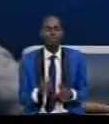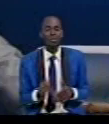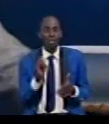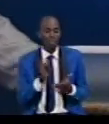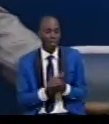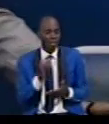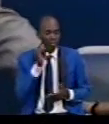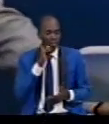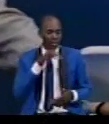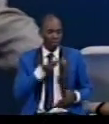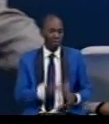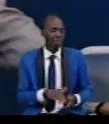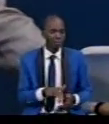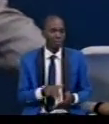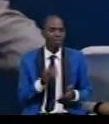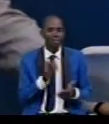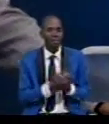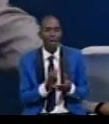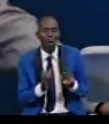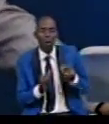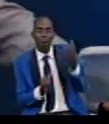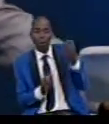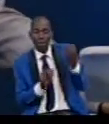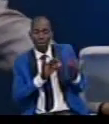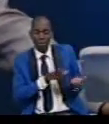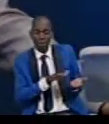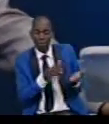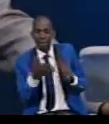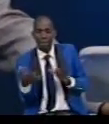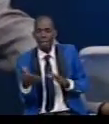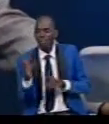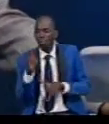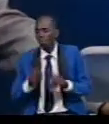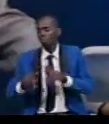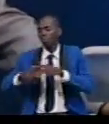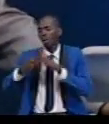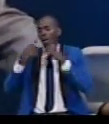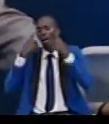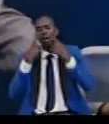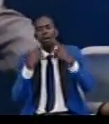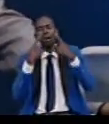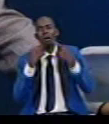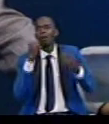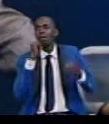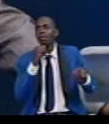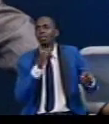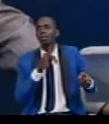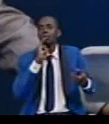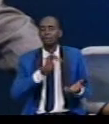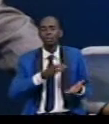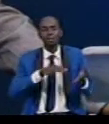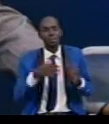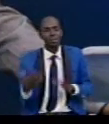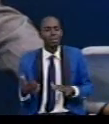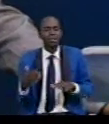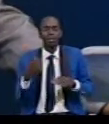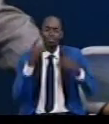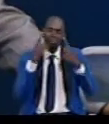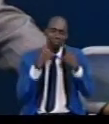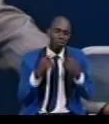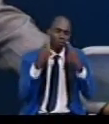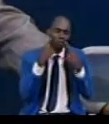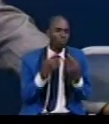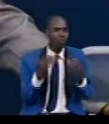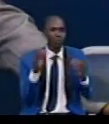child that was dead, and people already crying outside and then at the veranda, oh me,